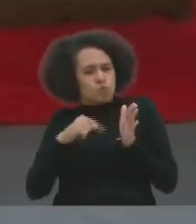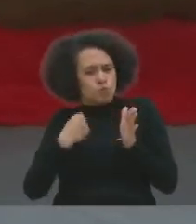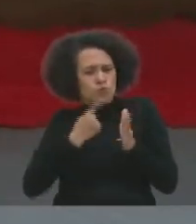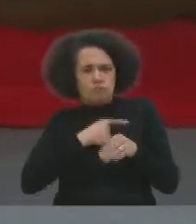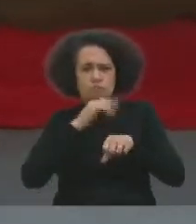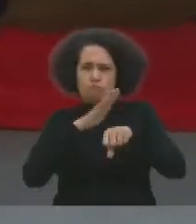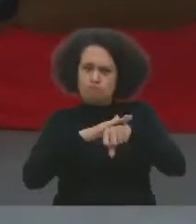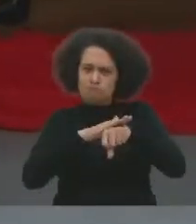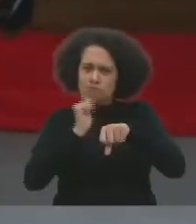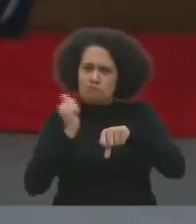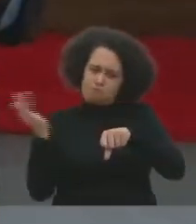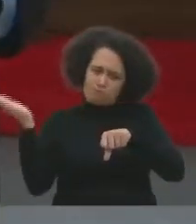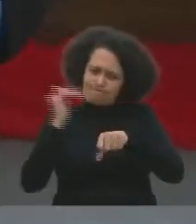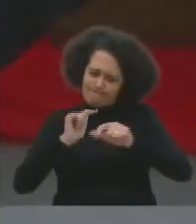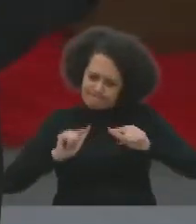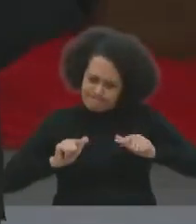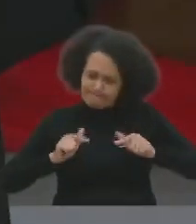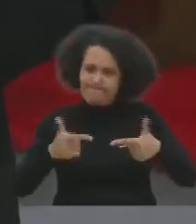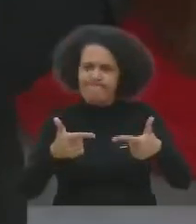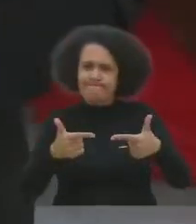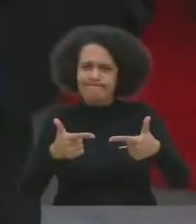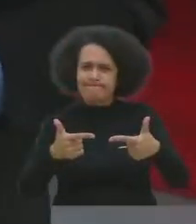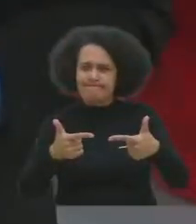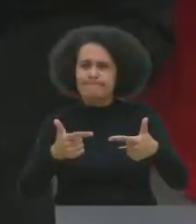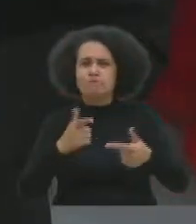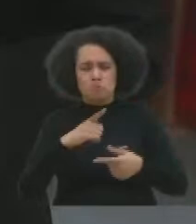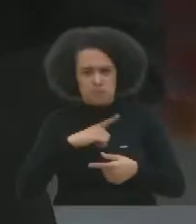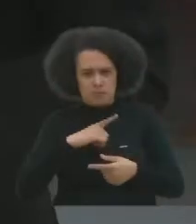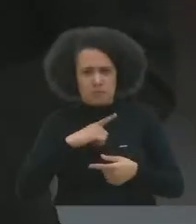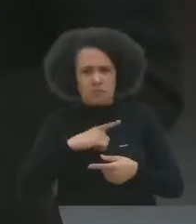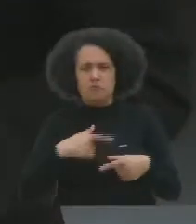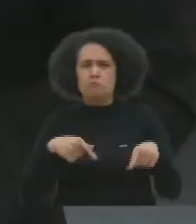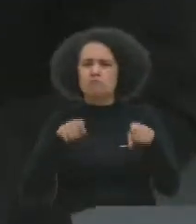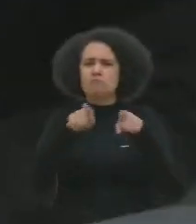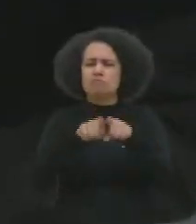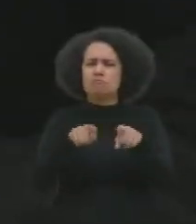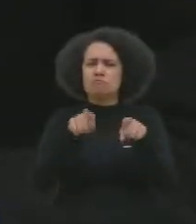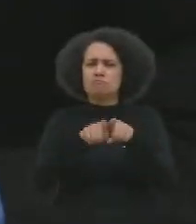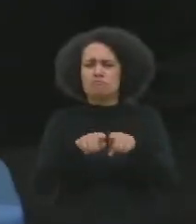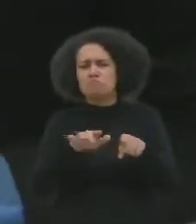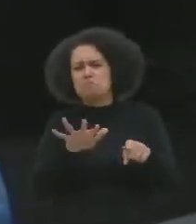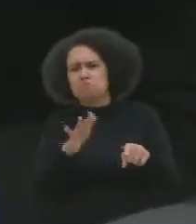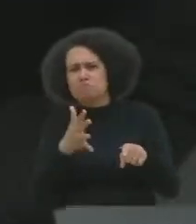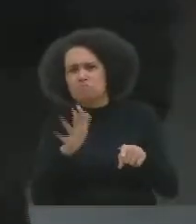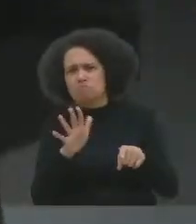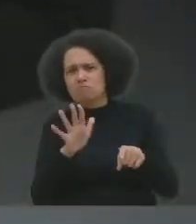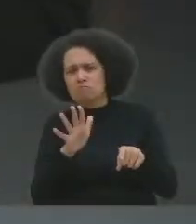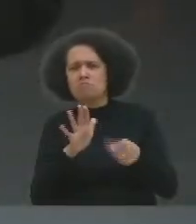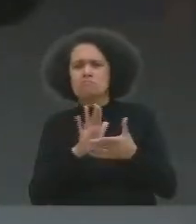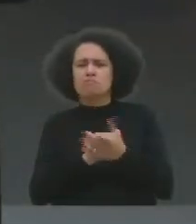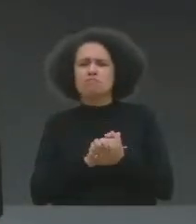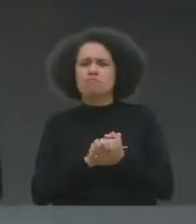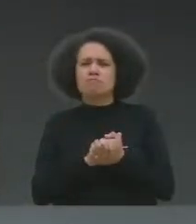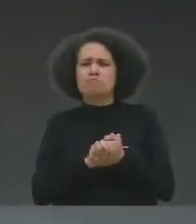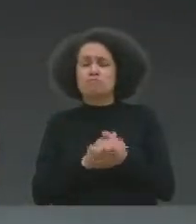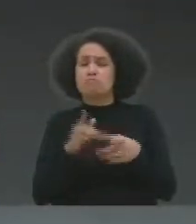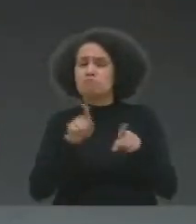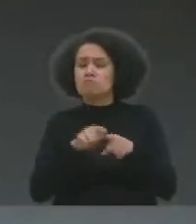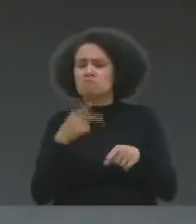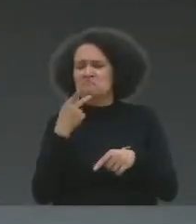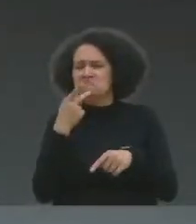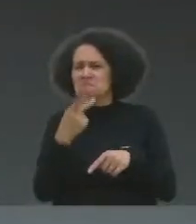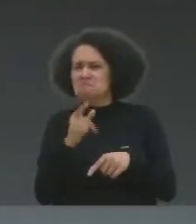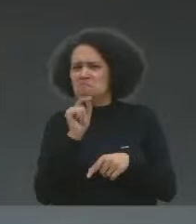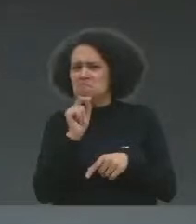ao campo de batalha. And as mentioned, the main battle begins in me, in you. E disse também que